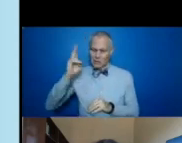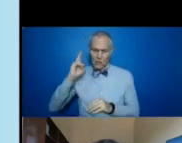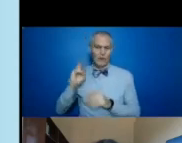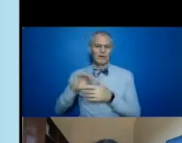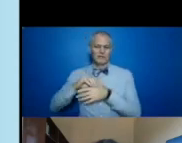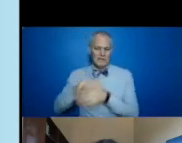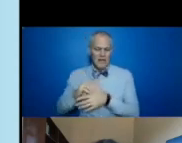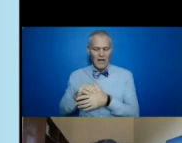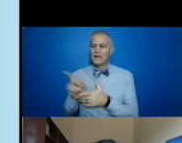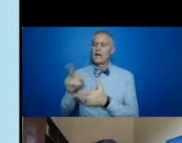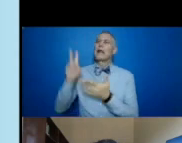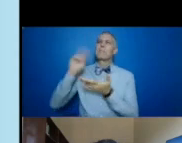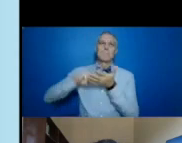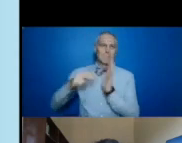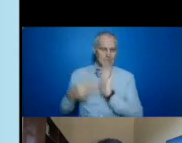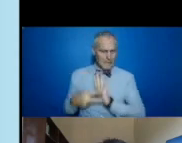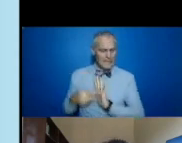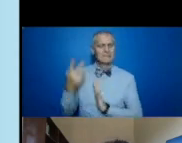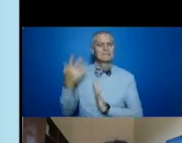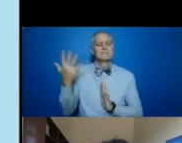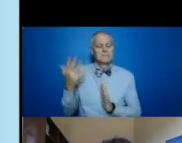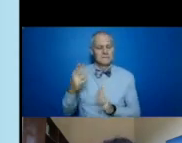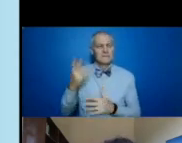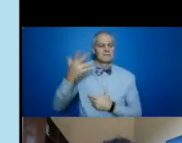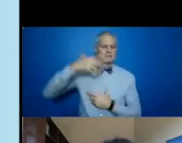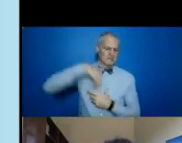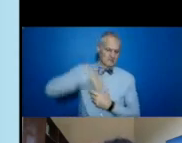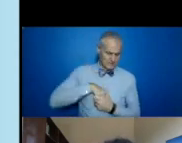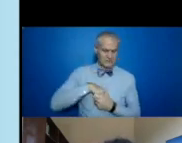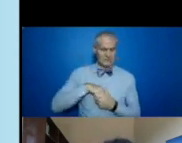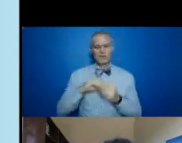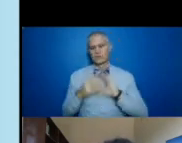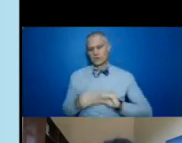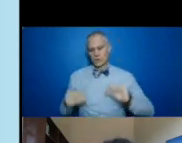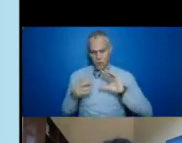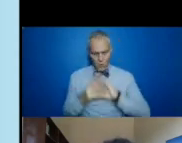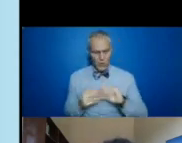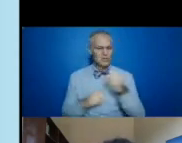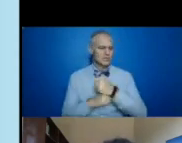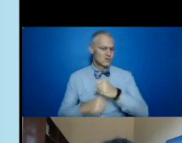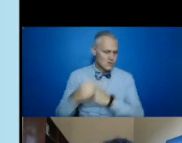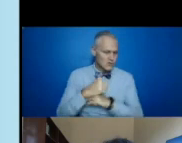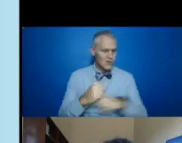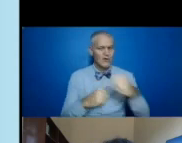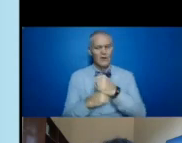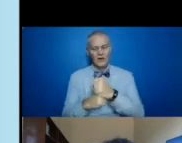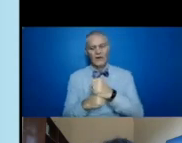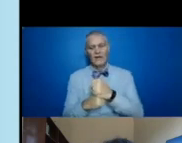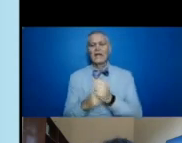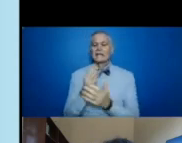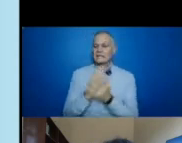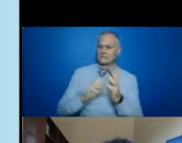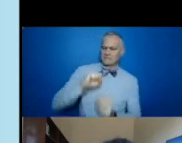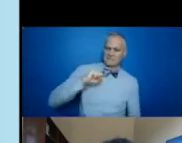make meaning of those, we embed those in stories and structures, and then there's always some resistance to it. There